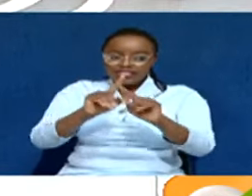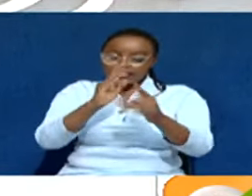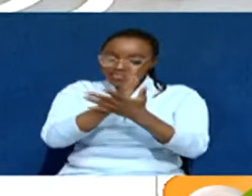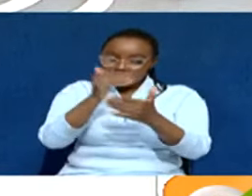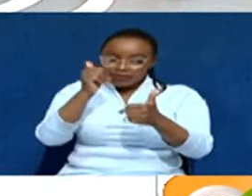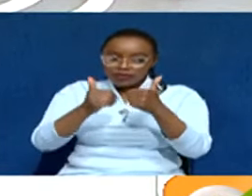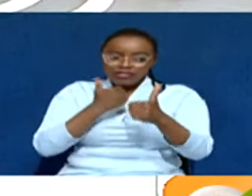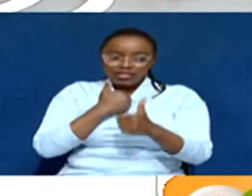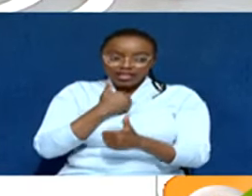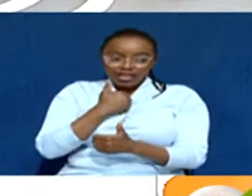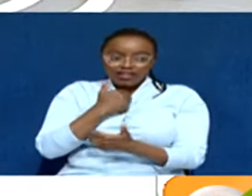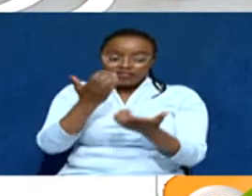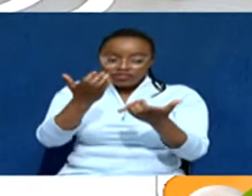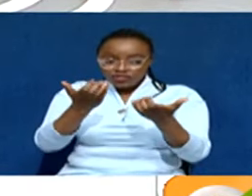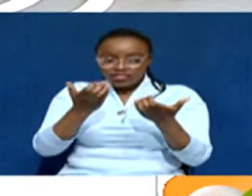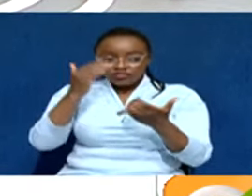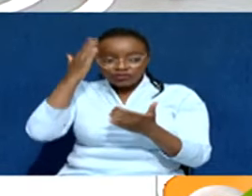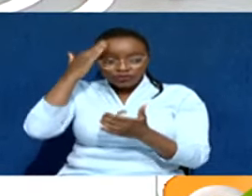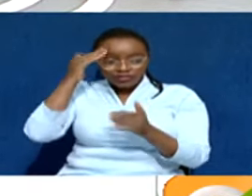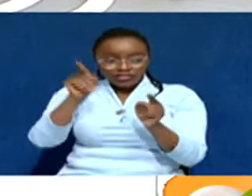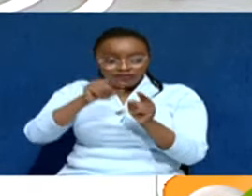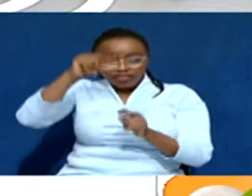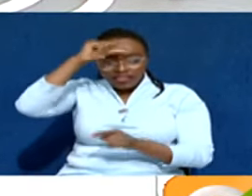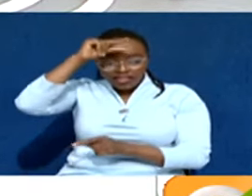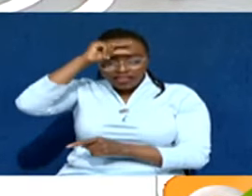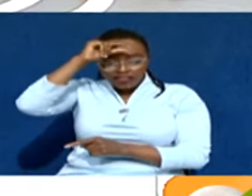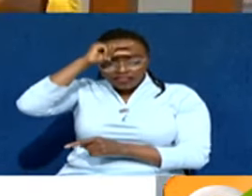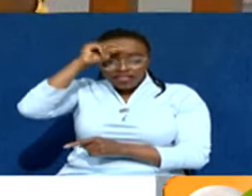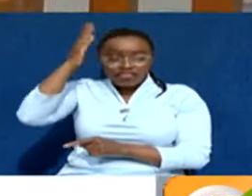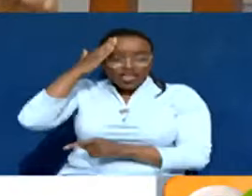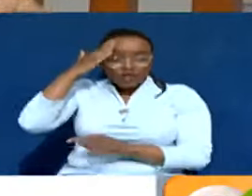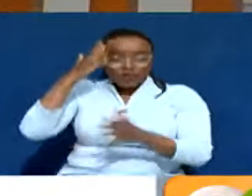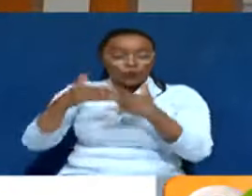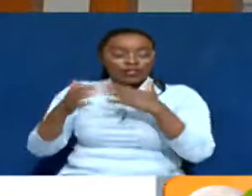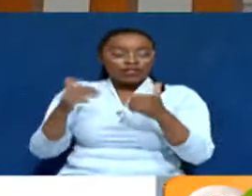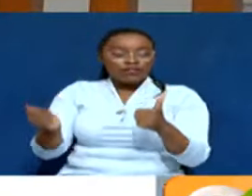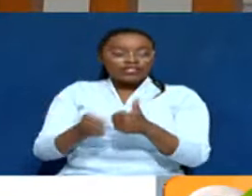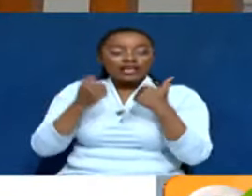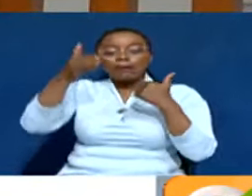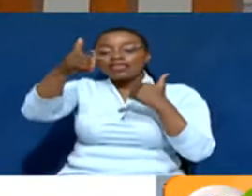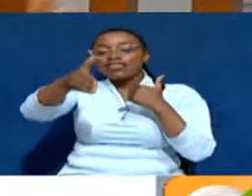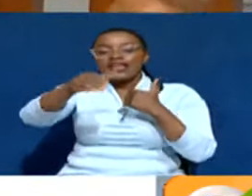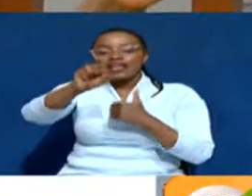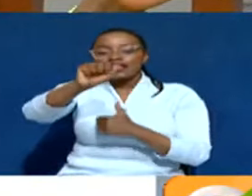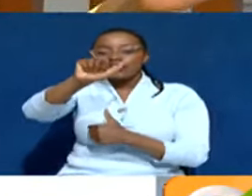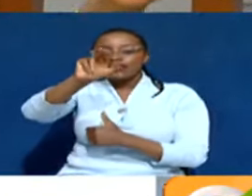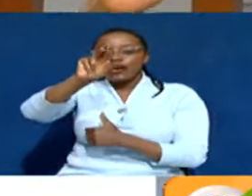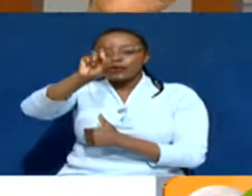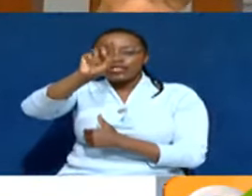Jeff, you need guys to know. You see, the government, they don't know what is happening on the ground.